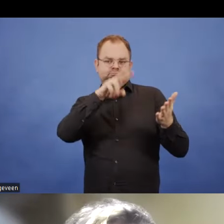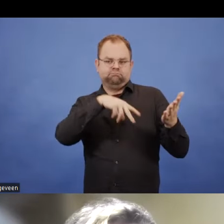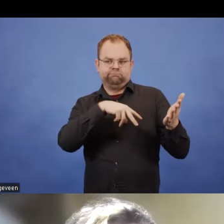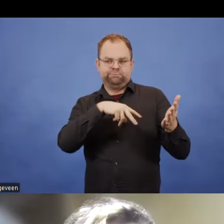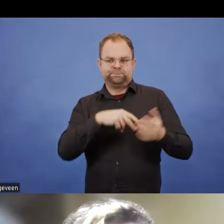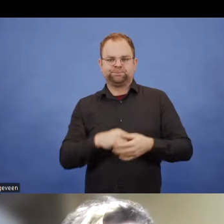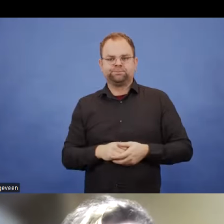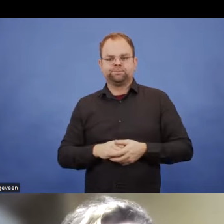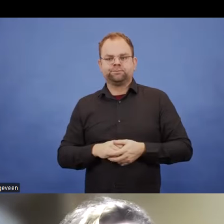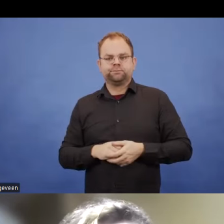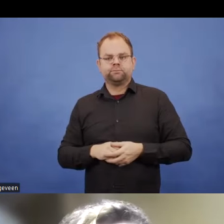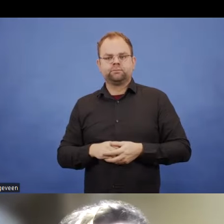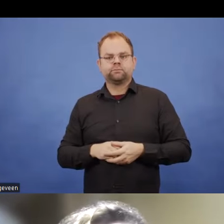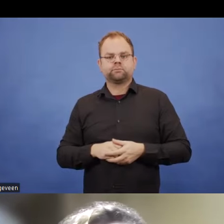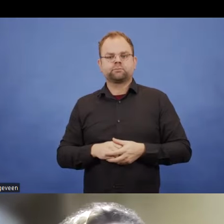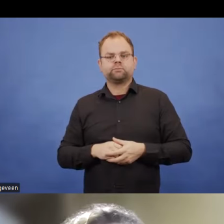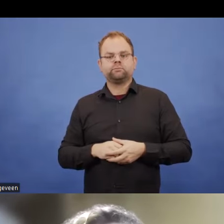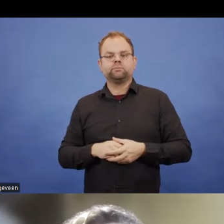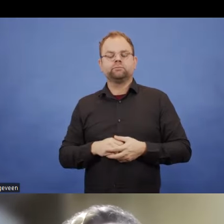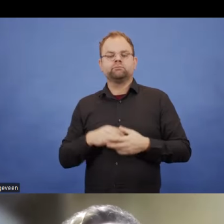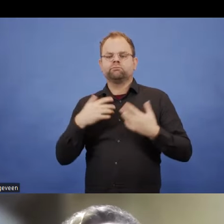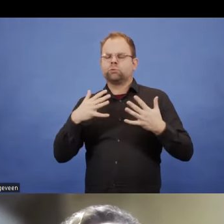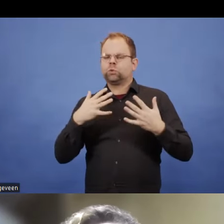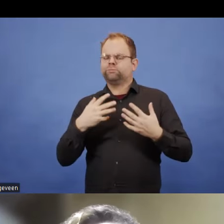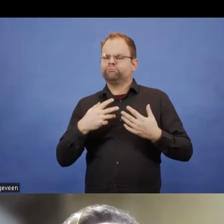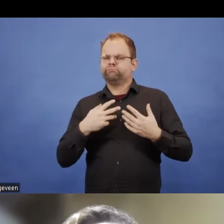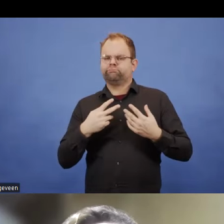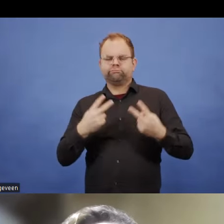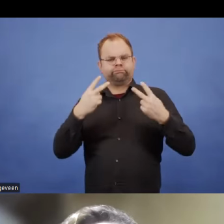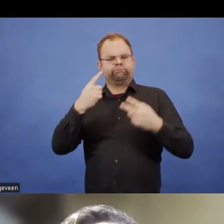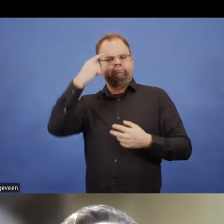participation of applicants.